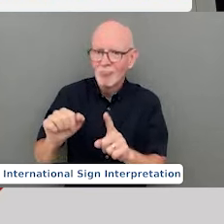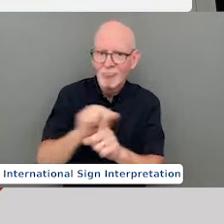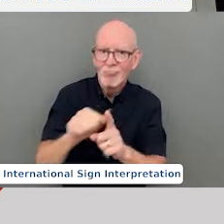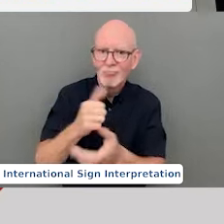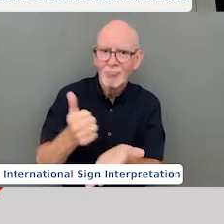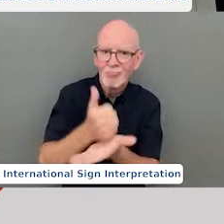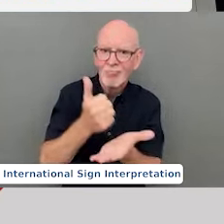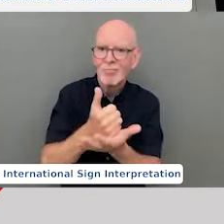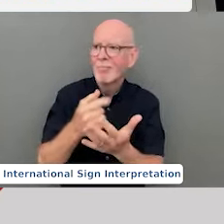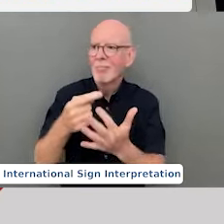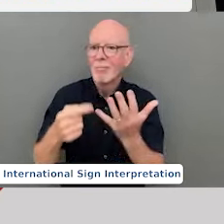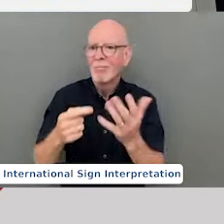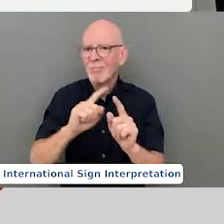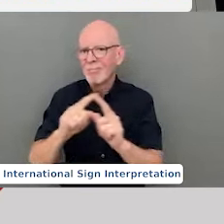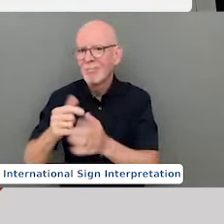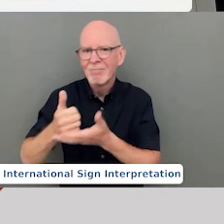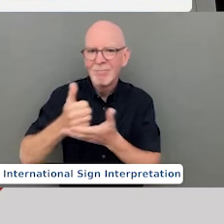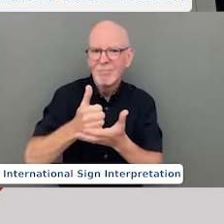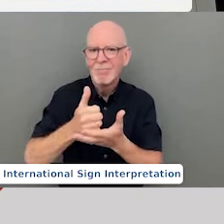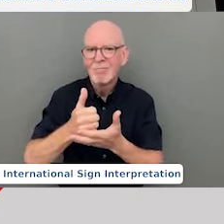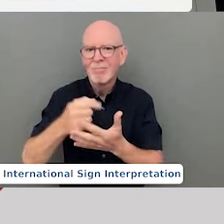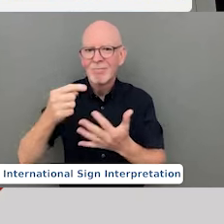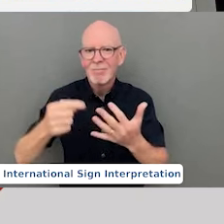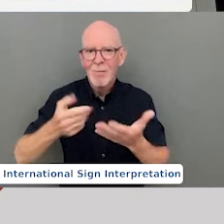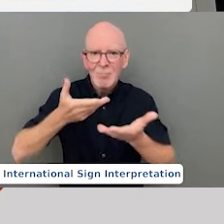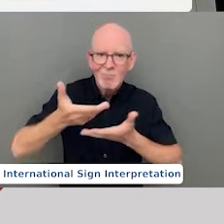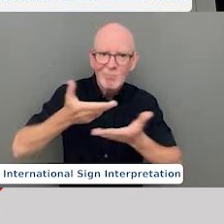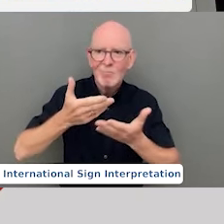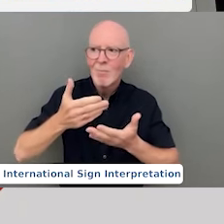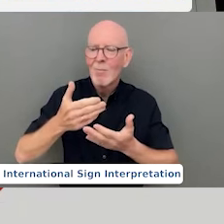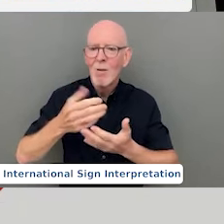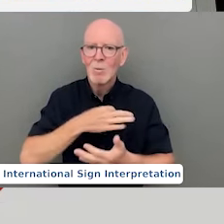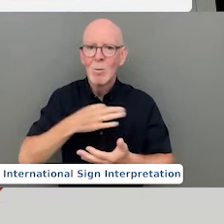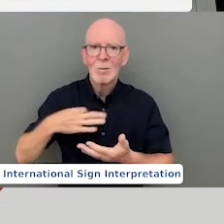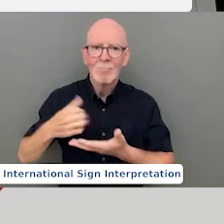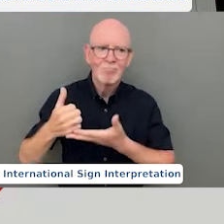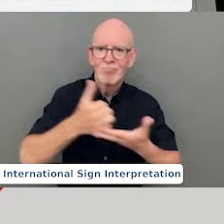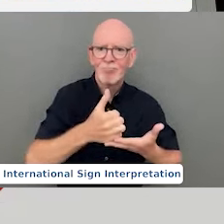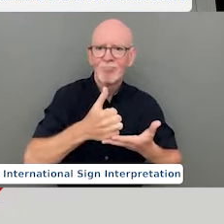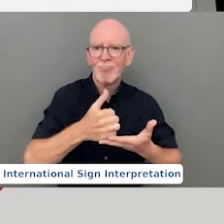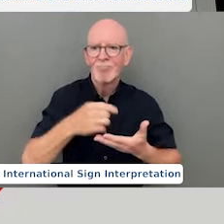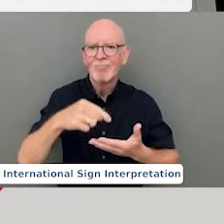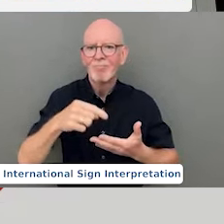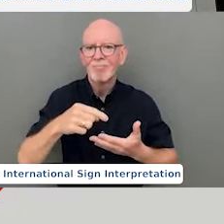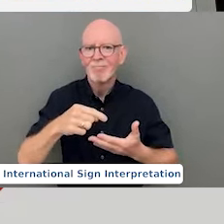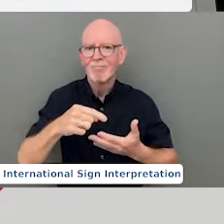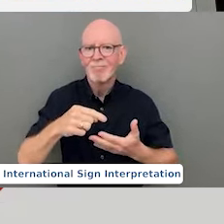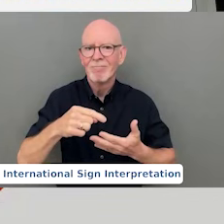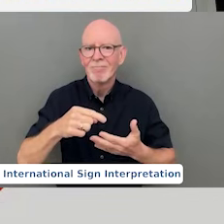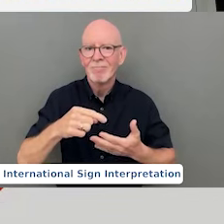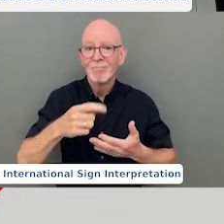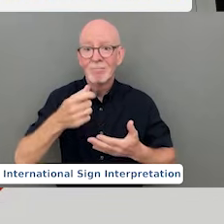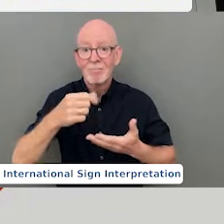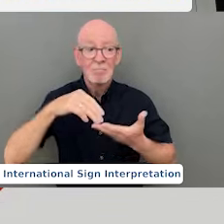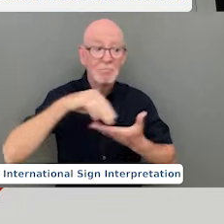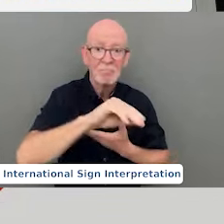examined, right? They can be getting consulted with the doctors and get full rehabilitation